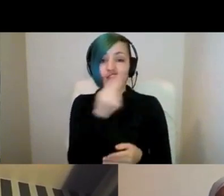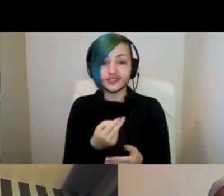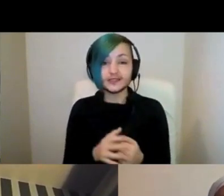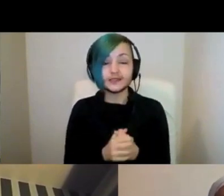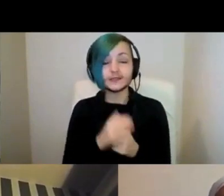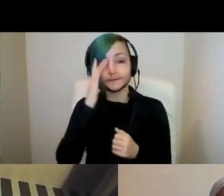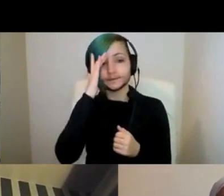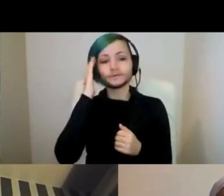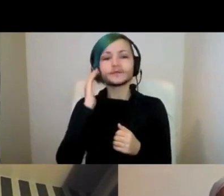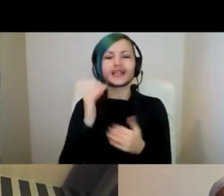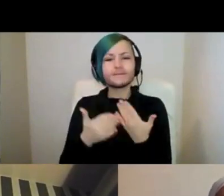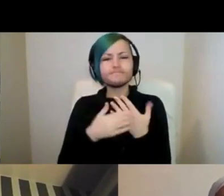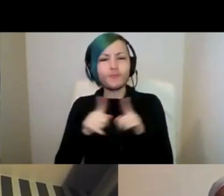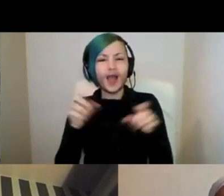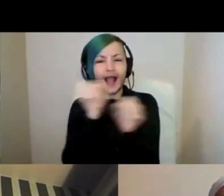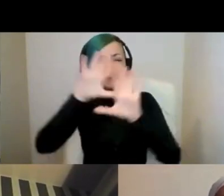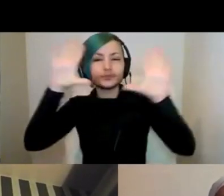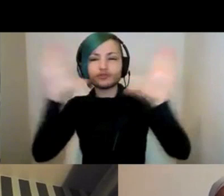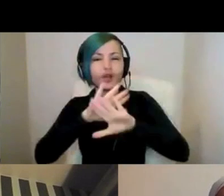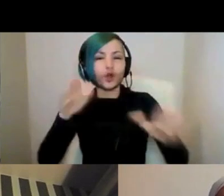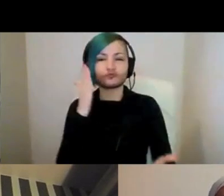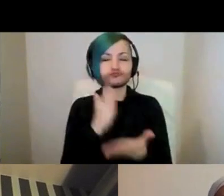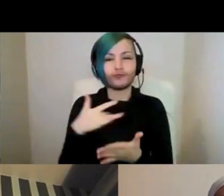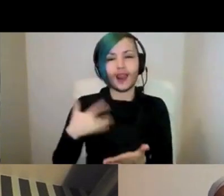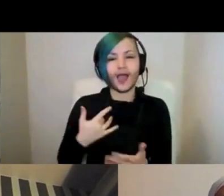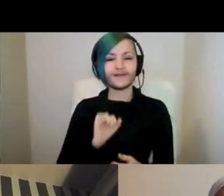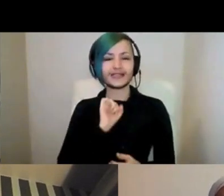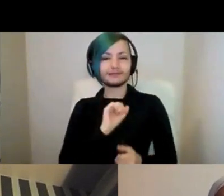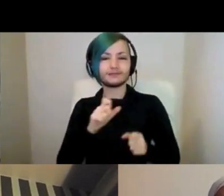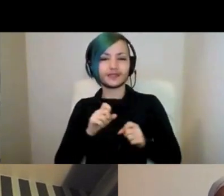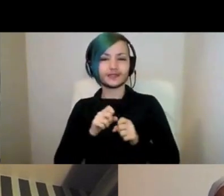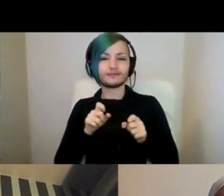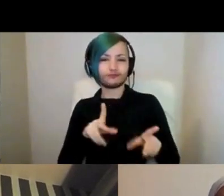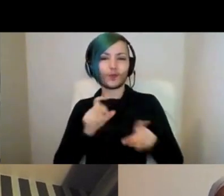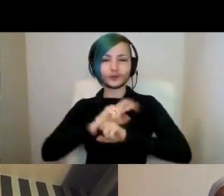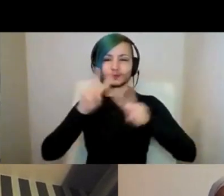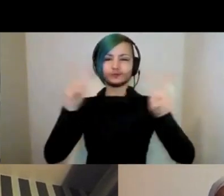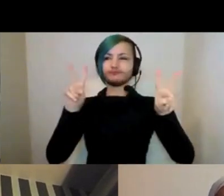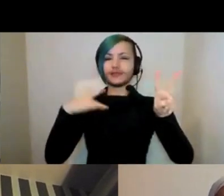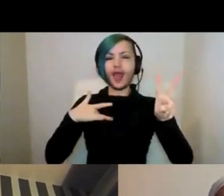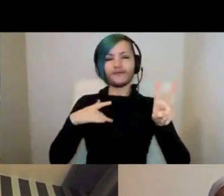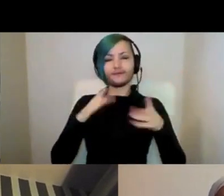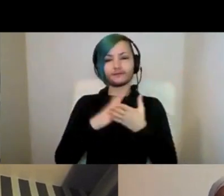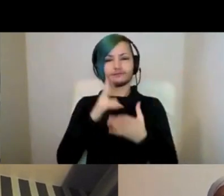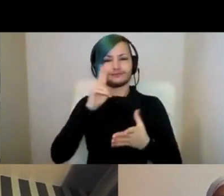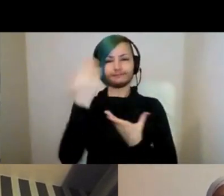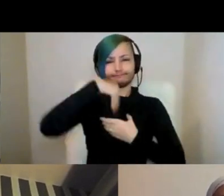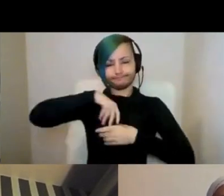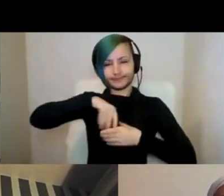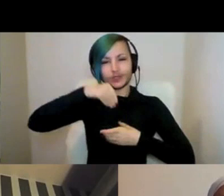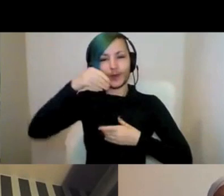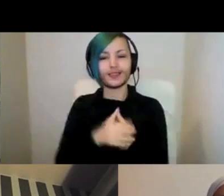than true to life. And Thompson's interpretation of the world around him is a window to a soul.